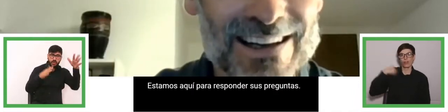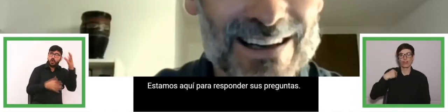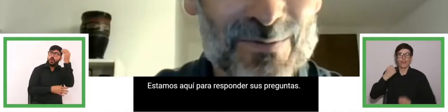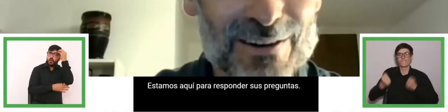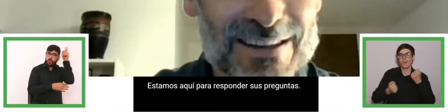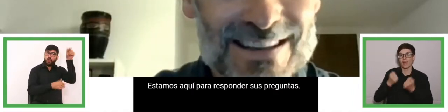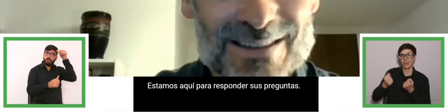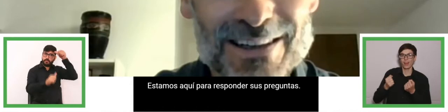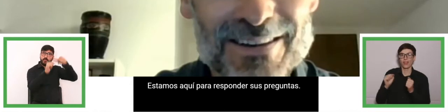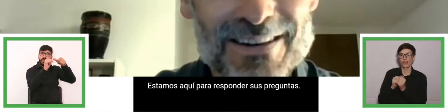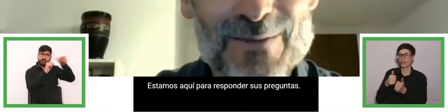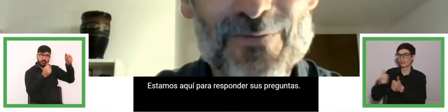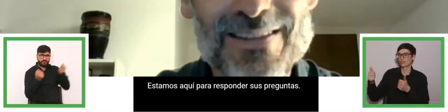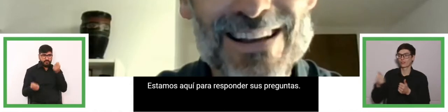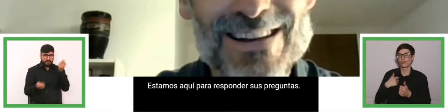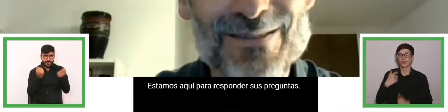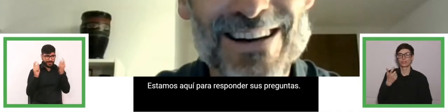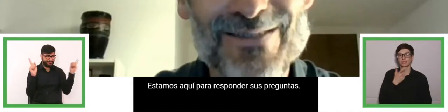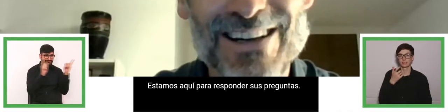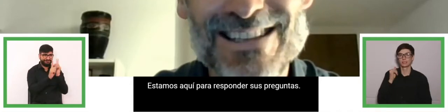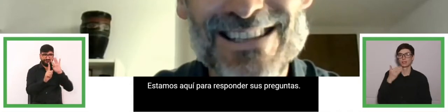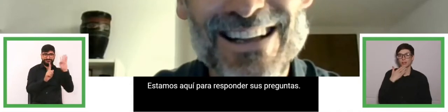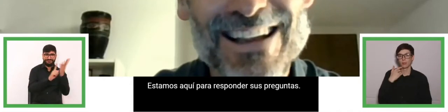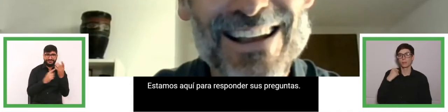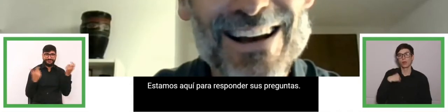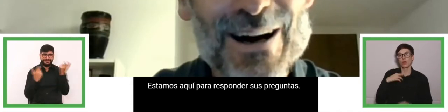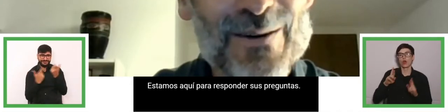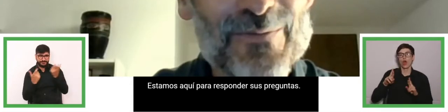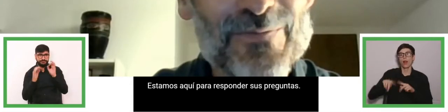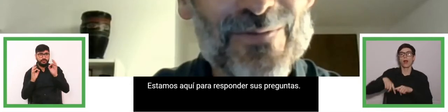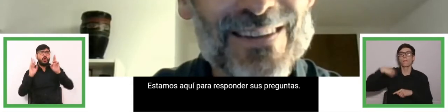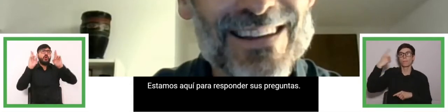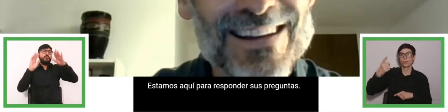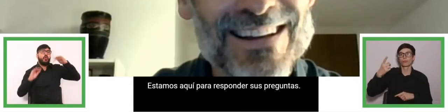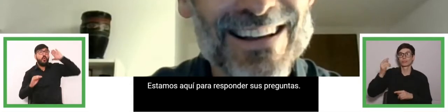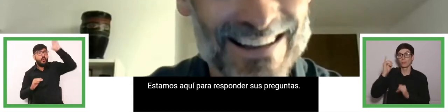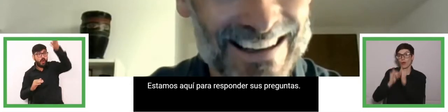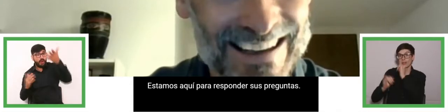next online experience as well. Thank you very much. We can